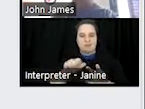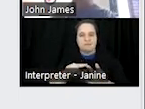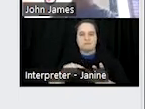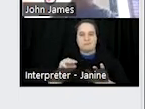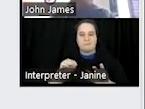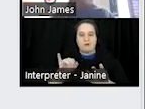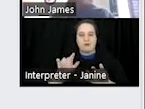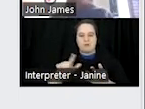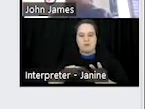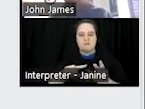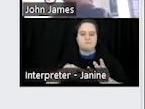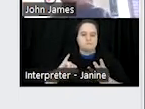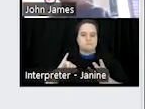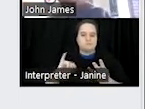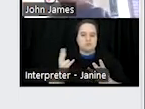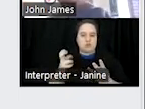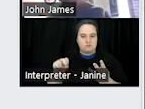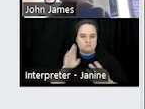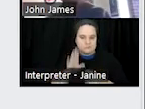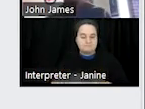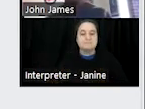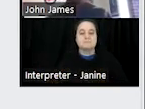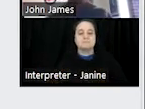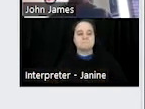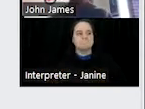There's a lot, but I'll limit it down.